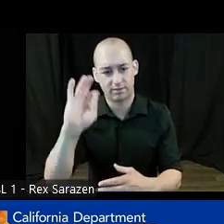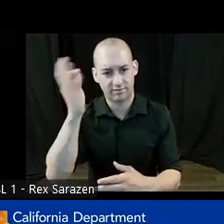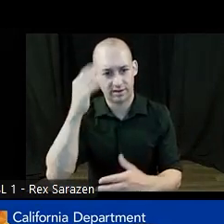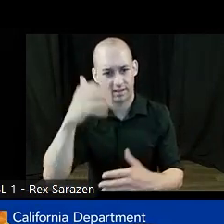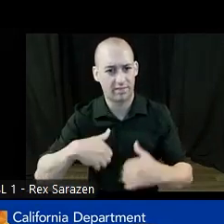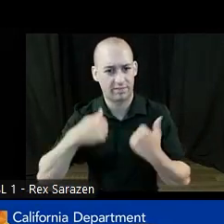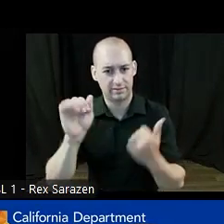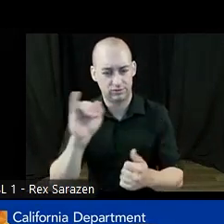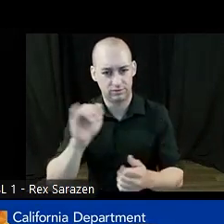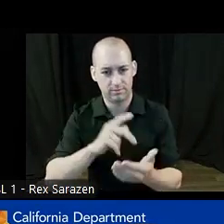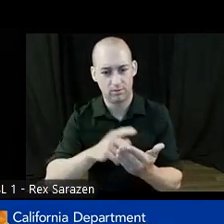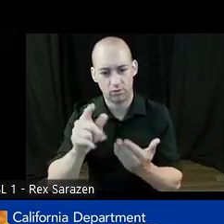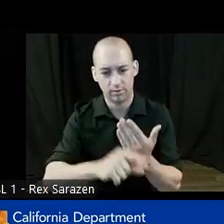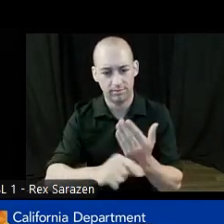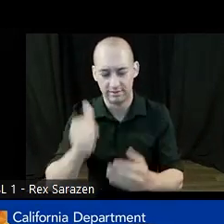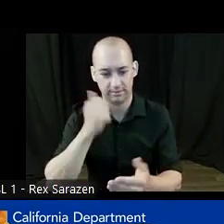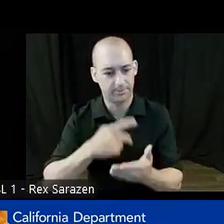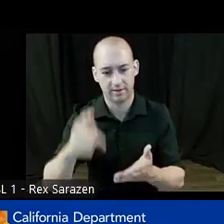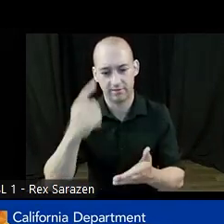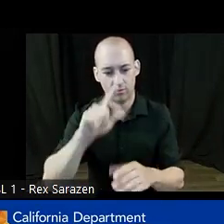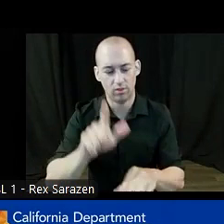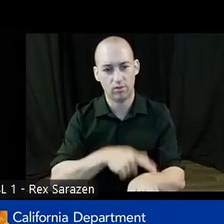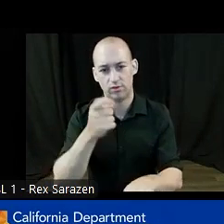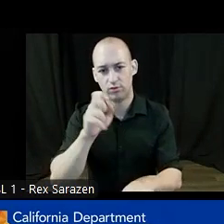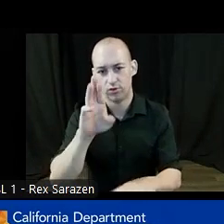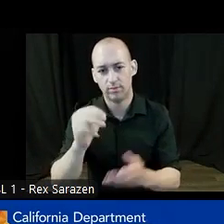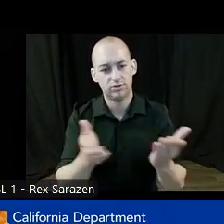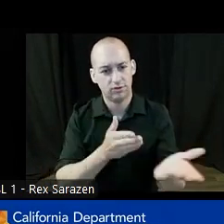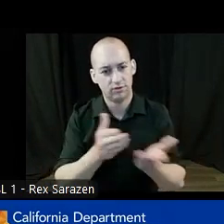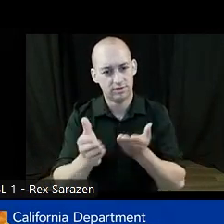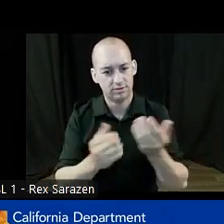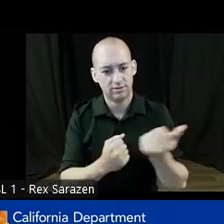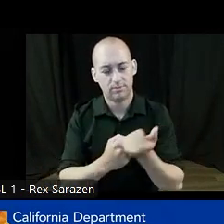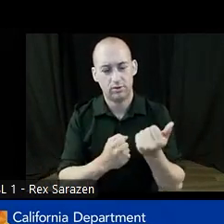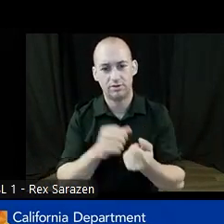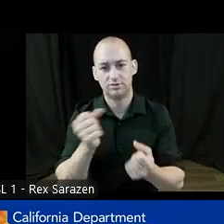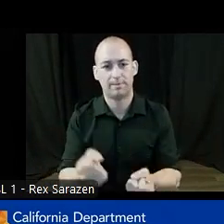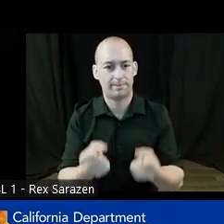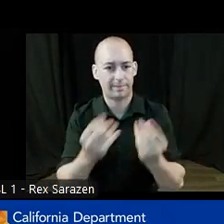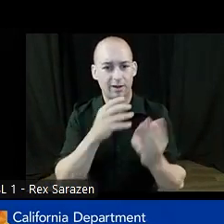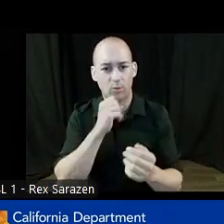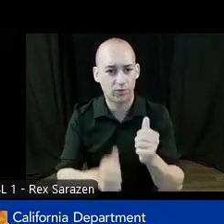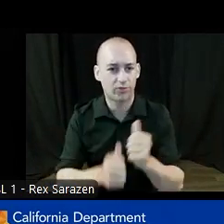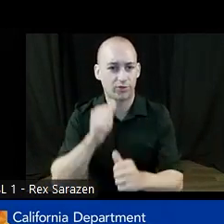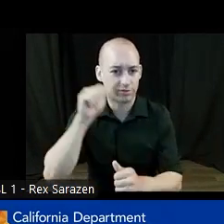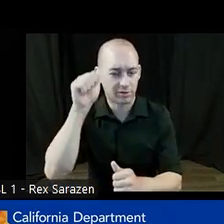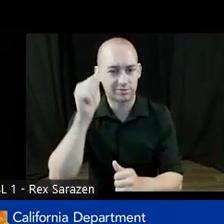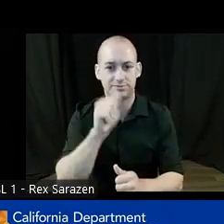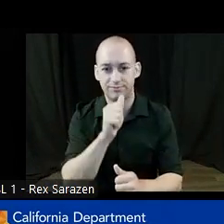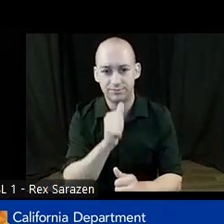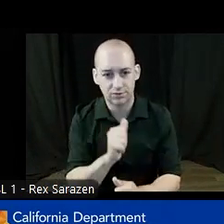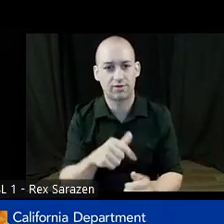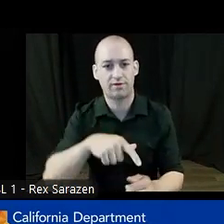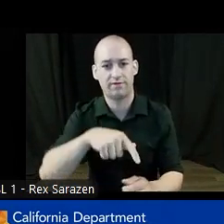for long-term services and supports. So many older adults, people with disabilities, and caregivers struggle to finance